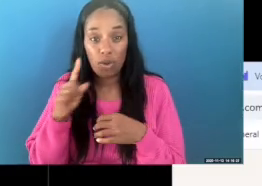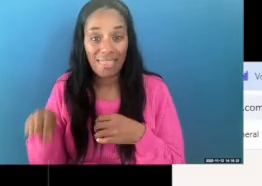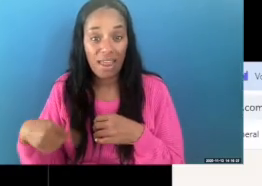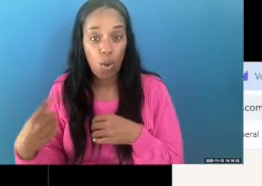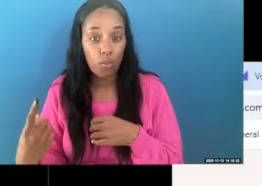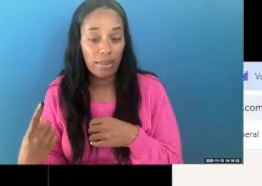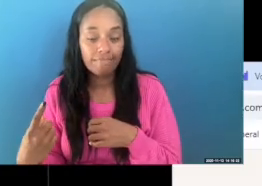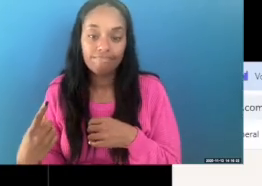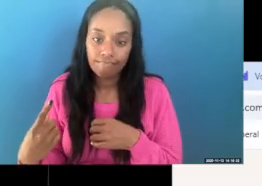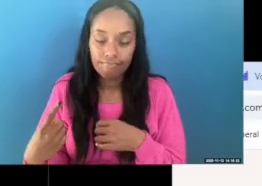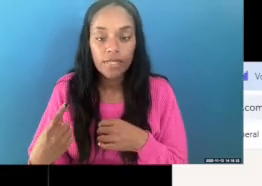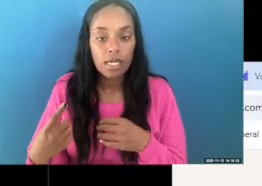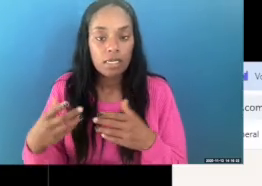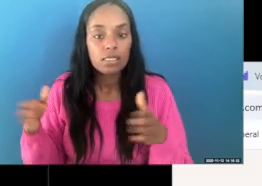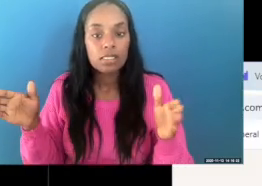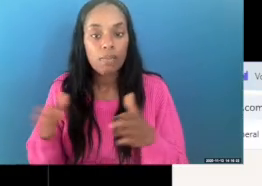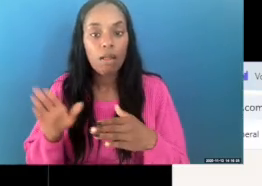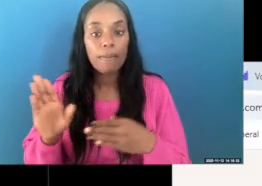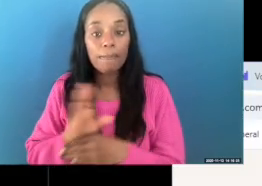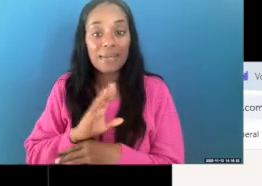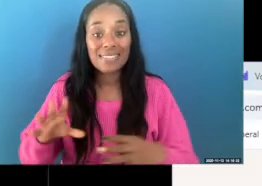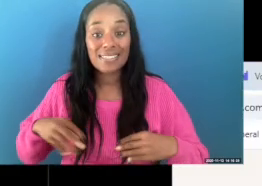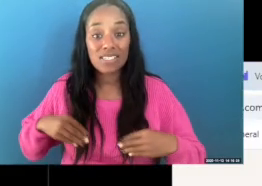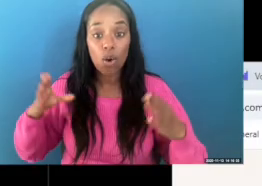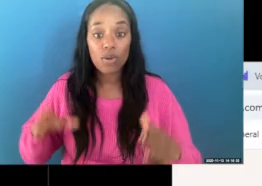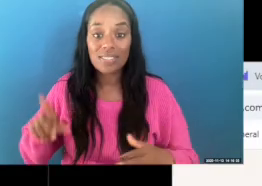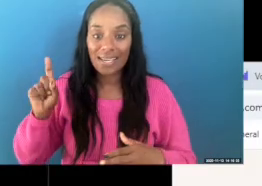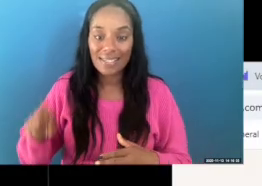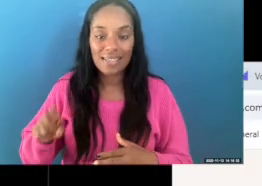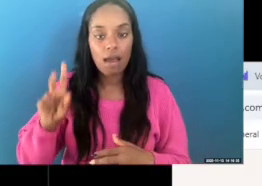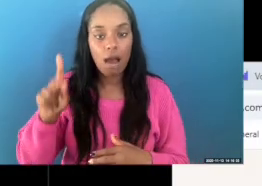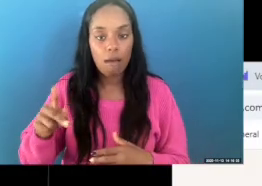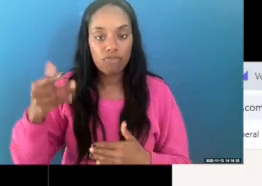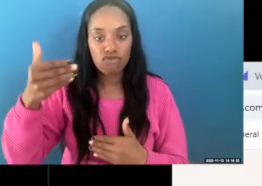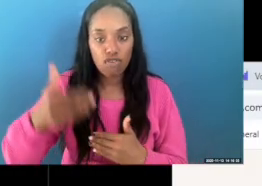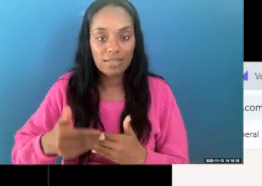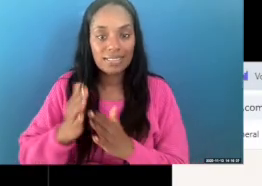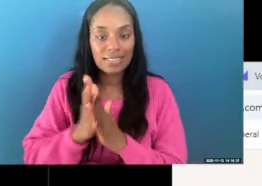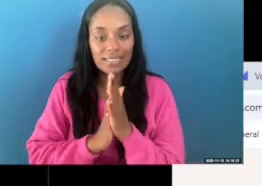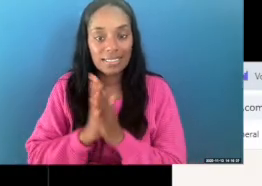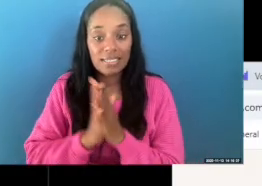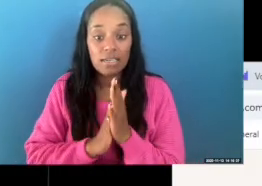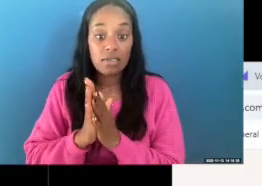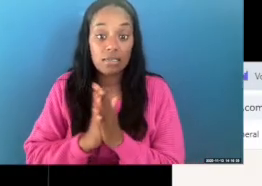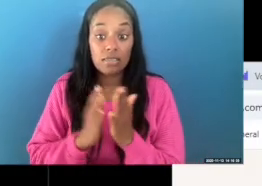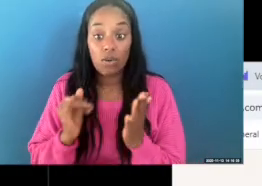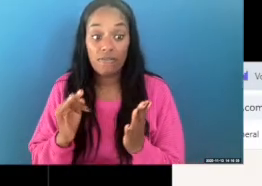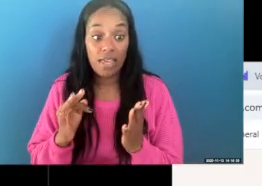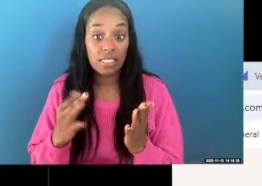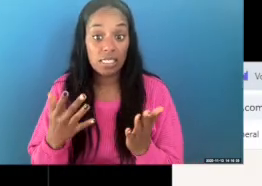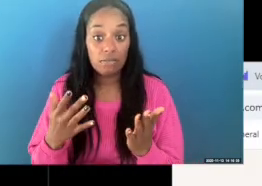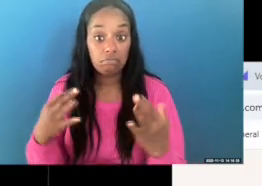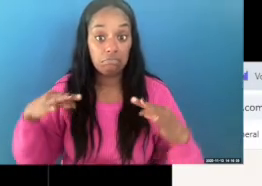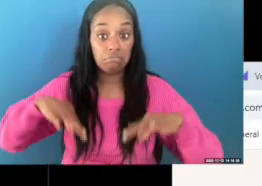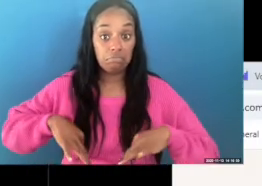And that's where we're at. And I know you talked about cost or dollars per mile. You asked that earlier. I don't know that I would switch that